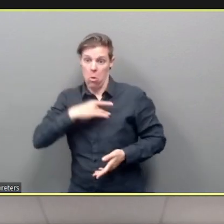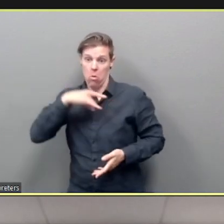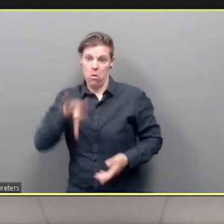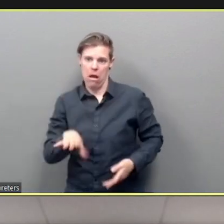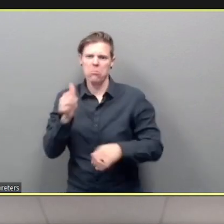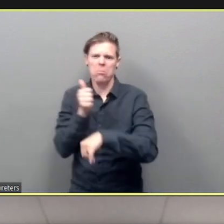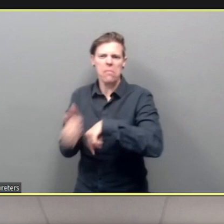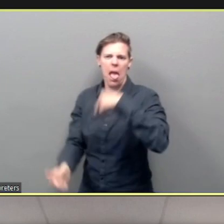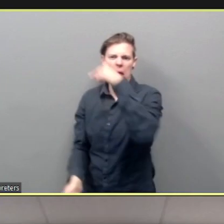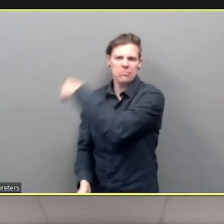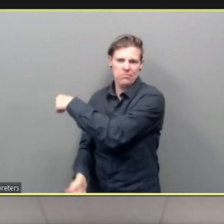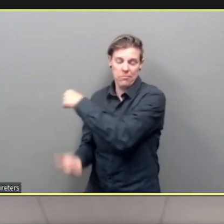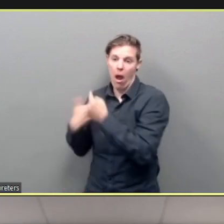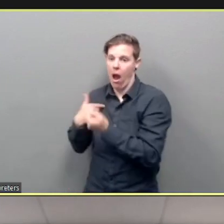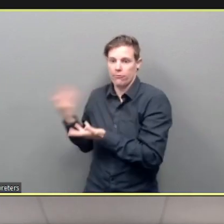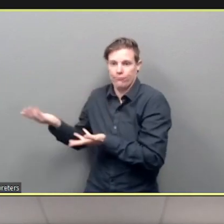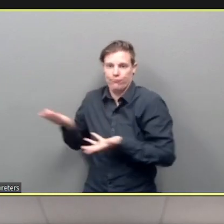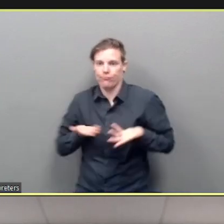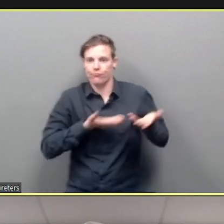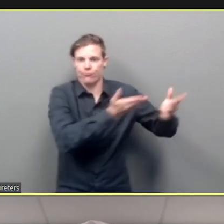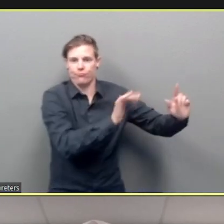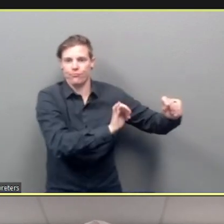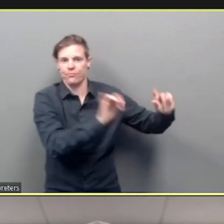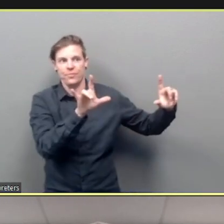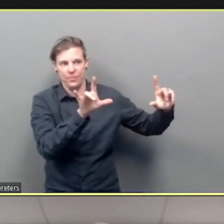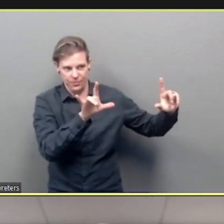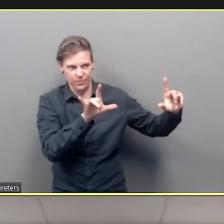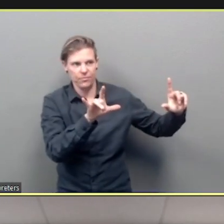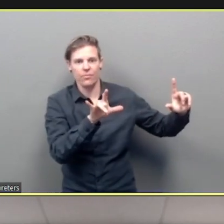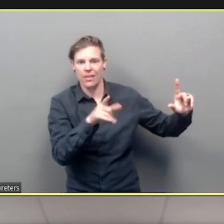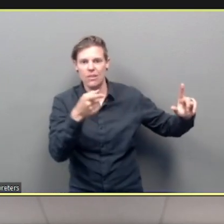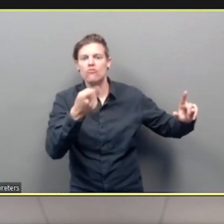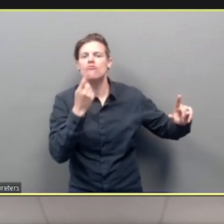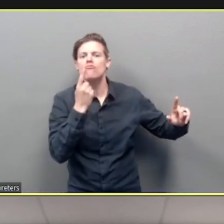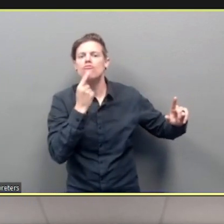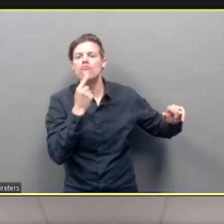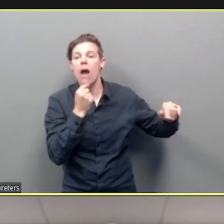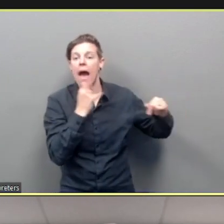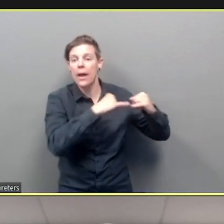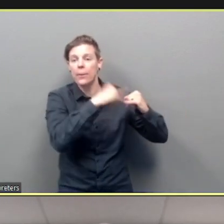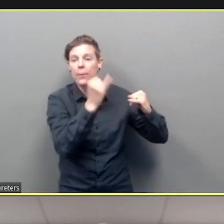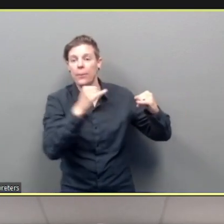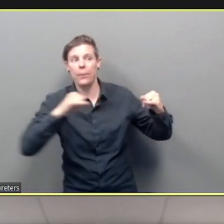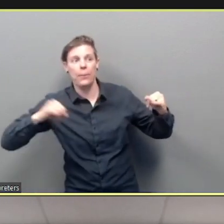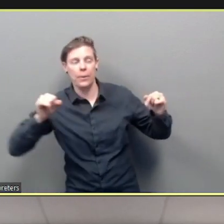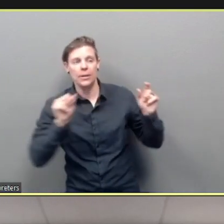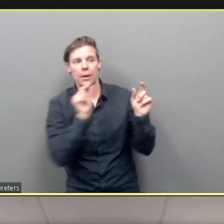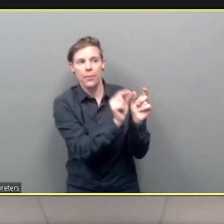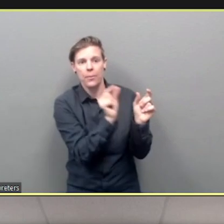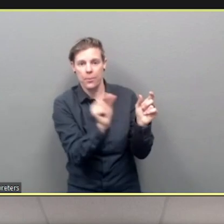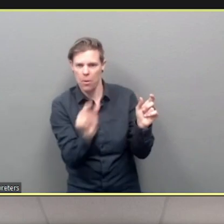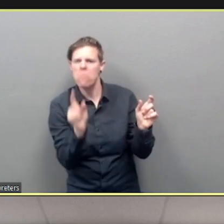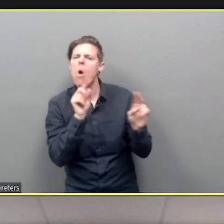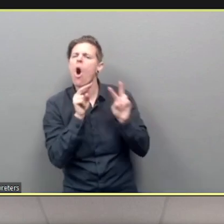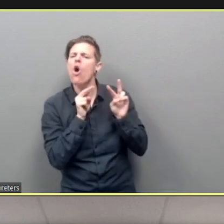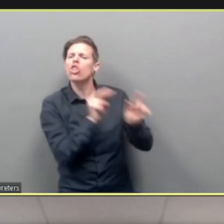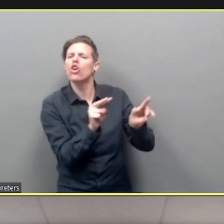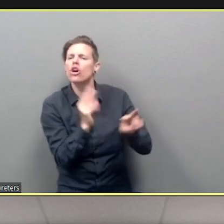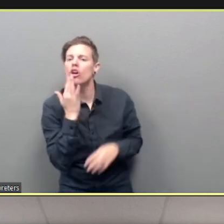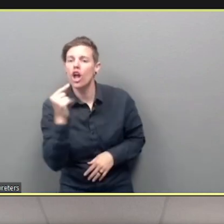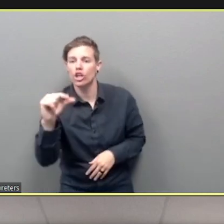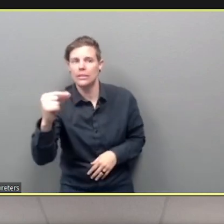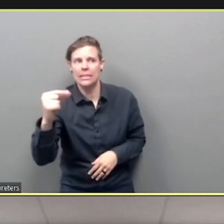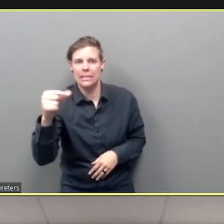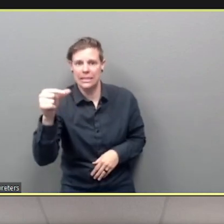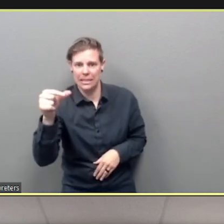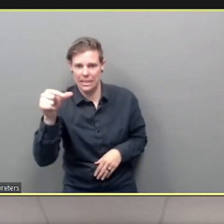line today, because it doesn't tell as much of the story. But you can see the green curve here